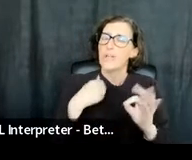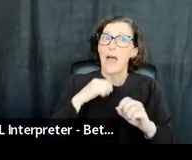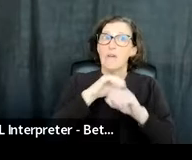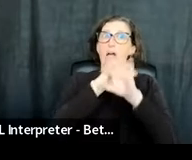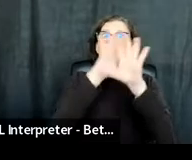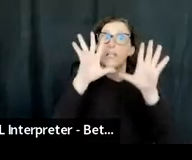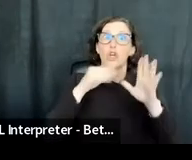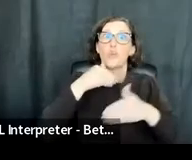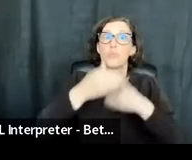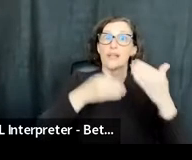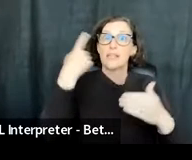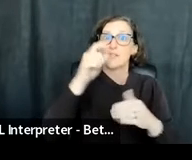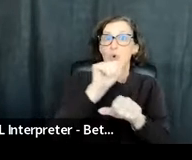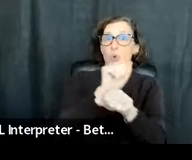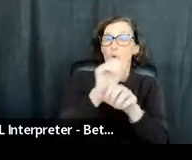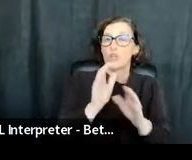to request an accommodation.